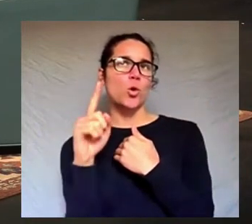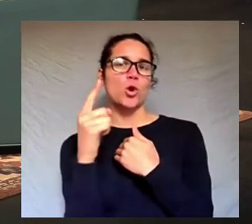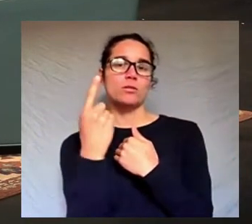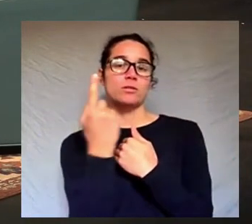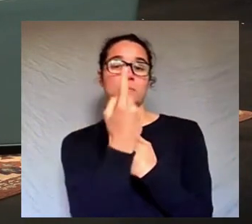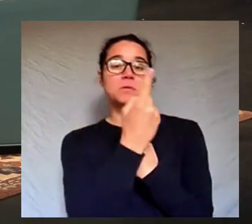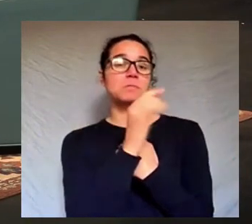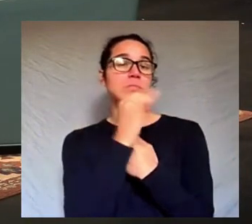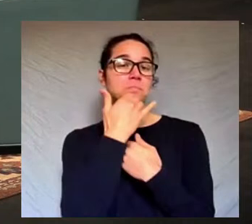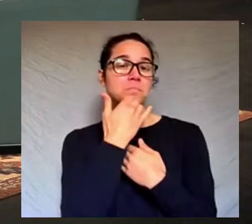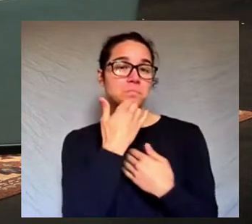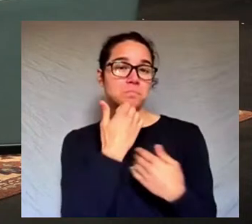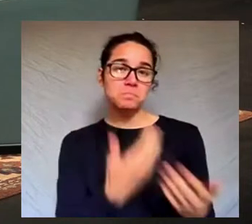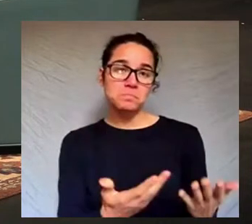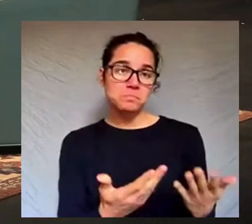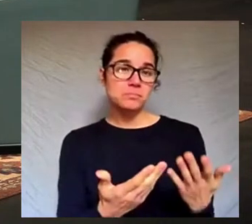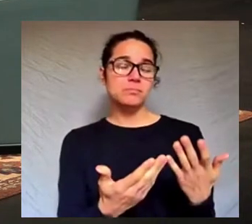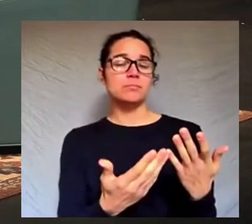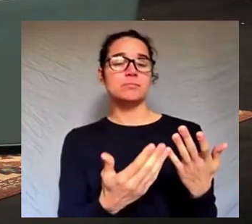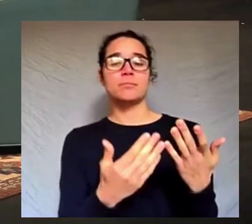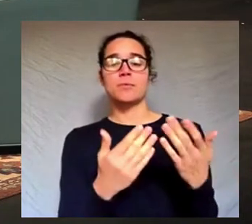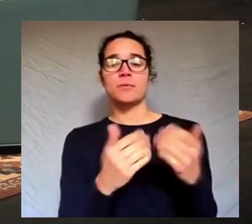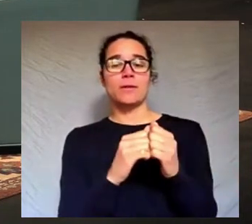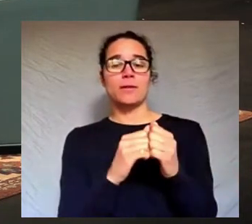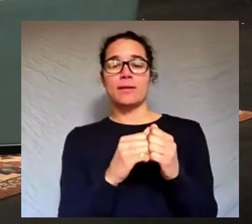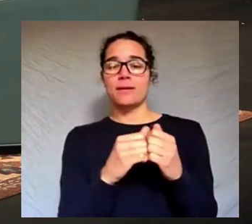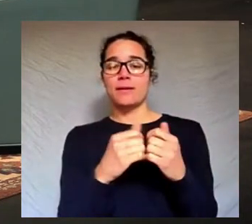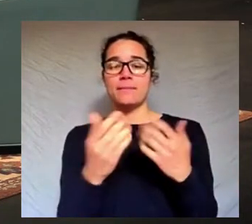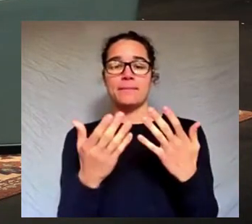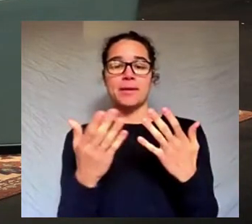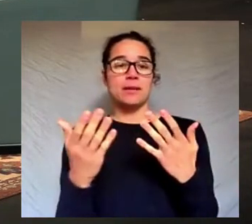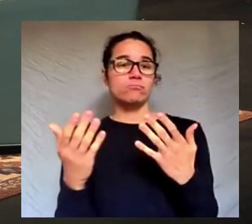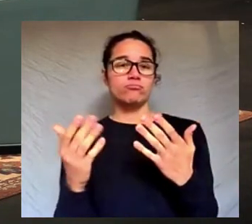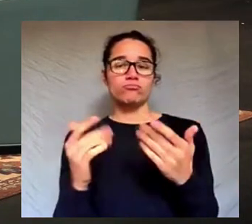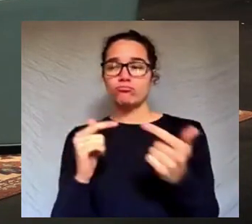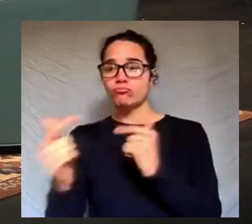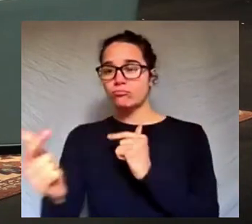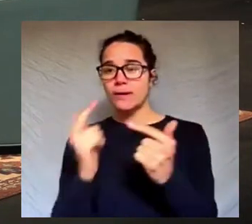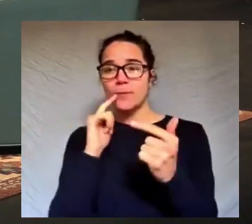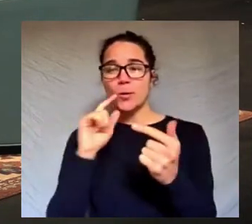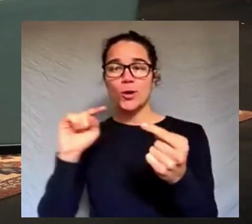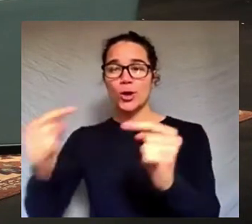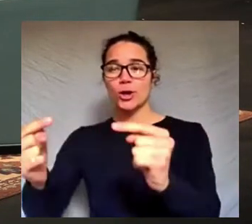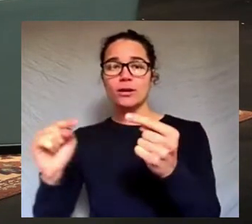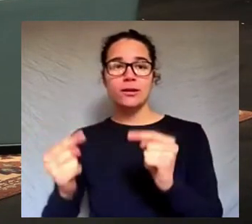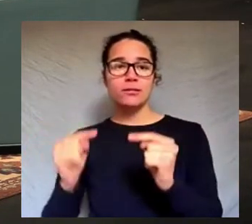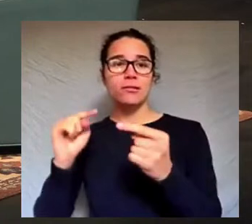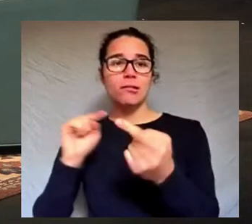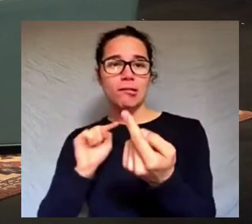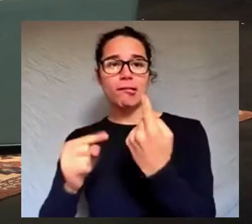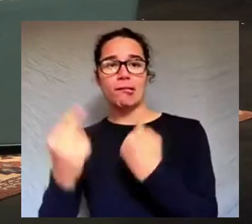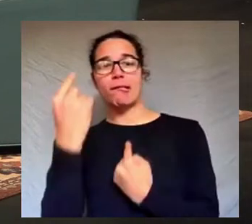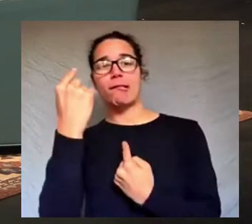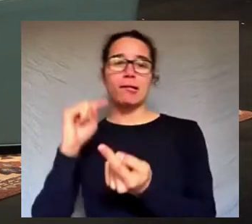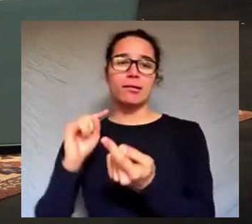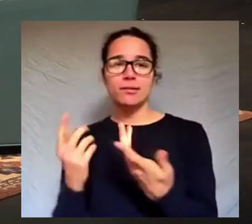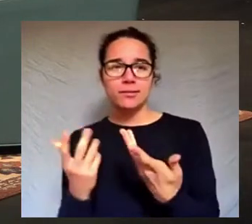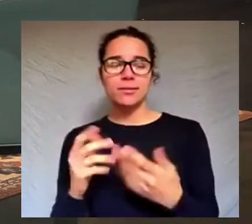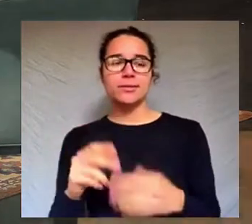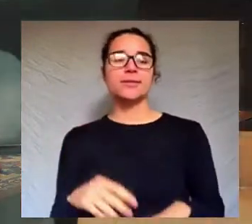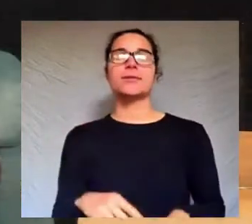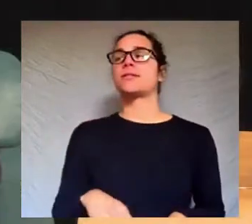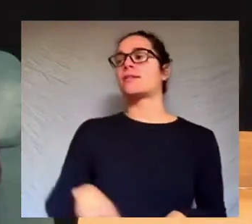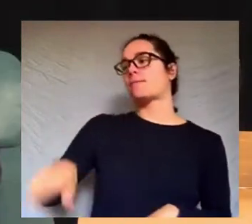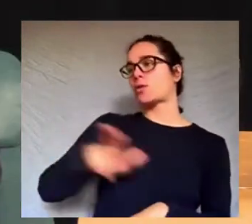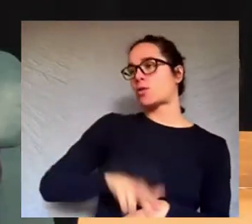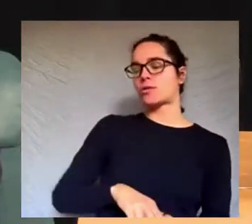part in what might be an exchange of hurt that could require an apology? Of course. And I'm glad that Justice